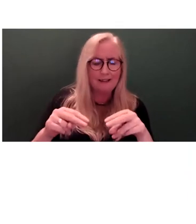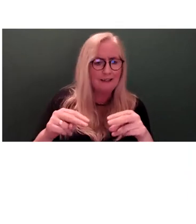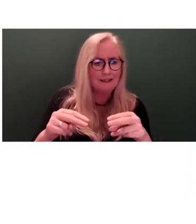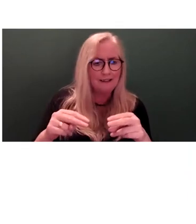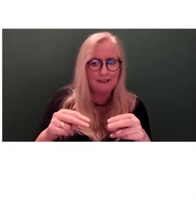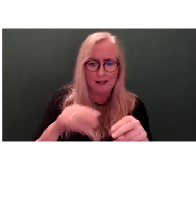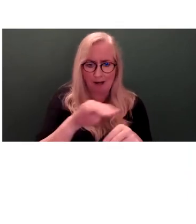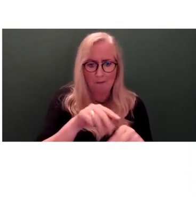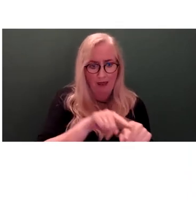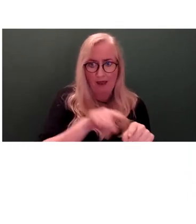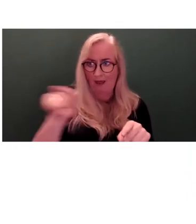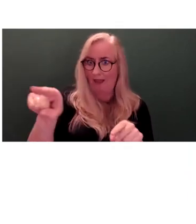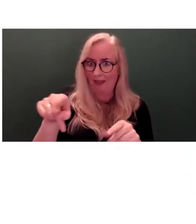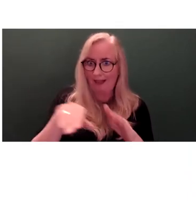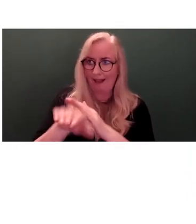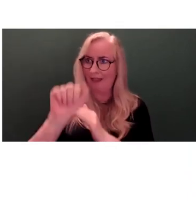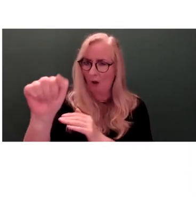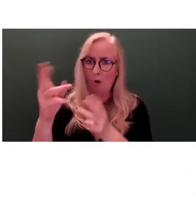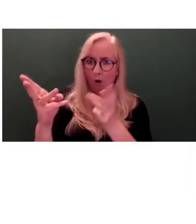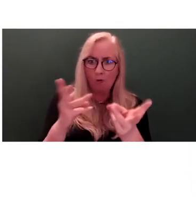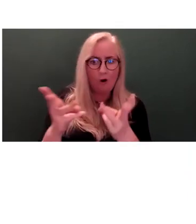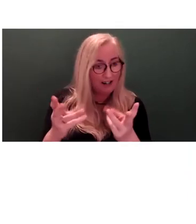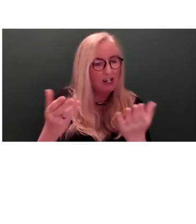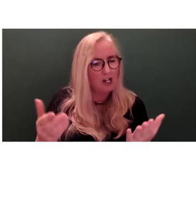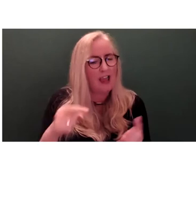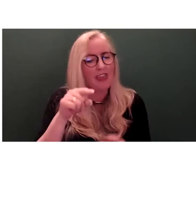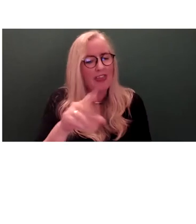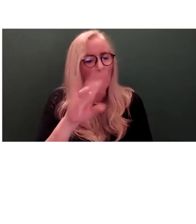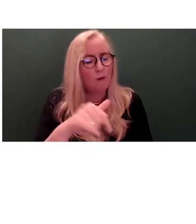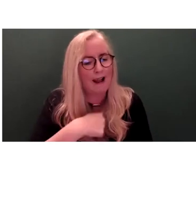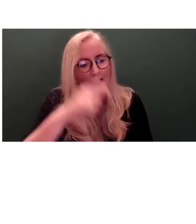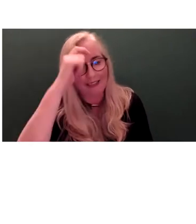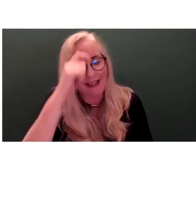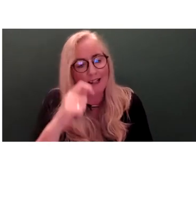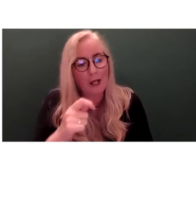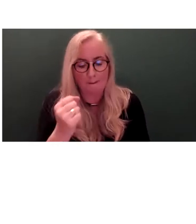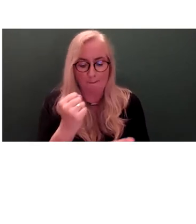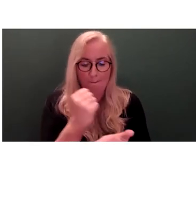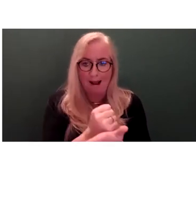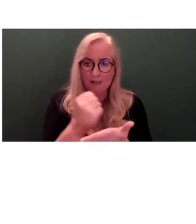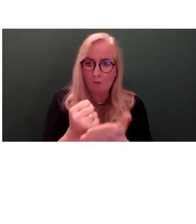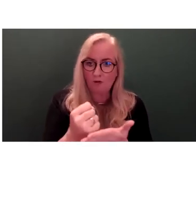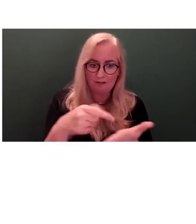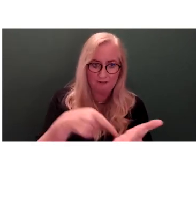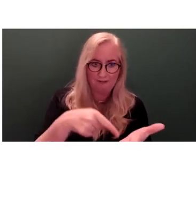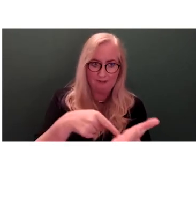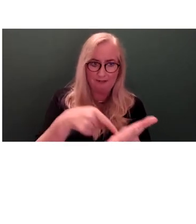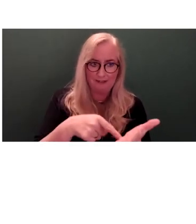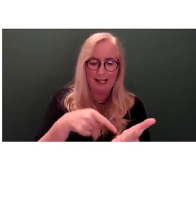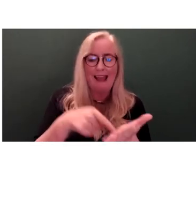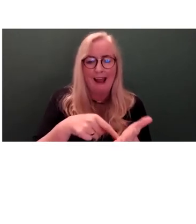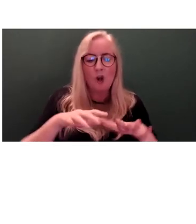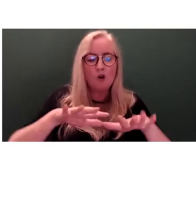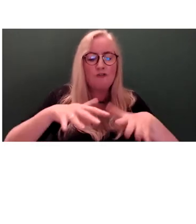entry of people with disabilities into the workplace. And that's why I think the passport, the reasonable